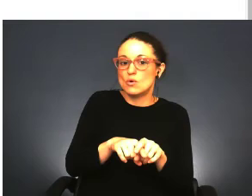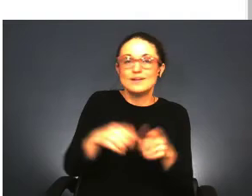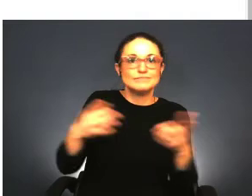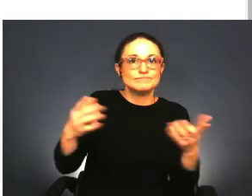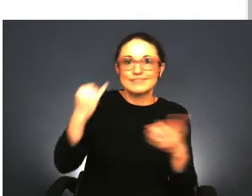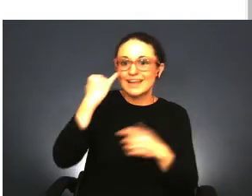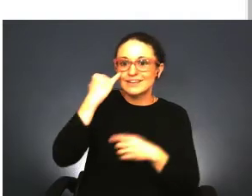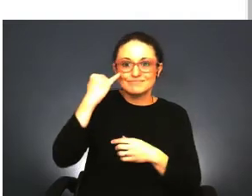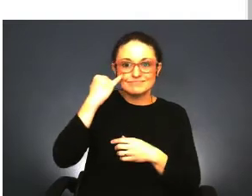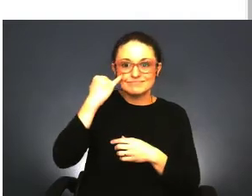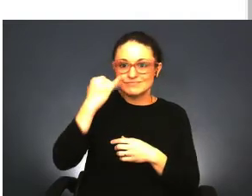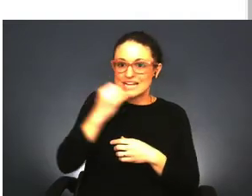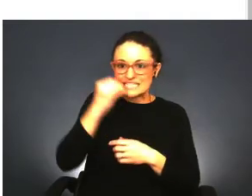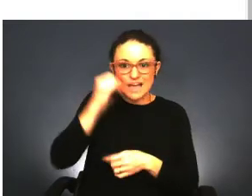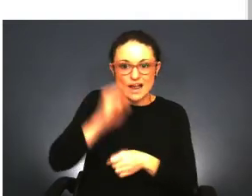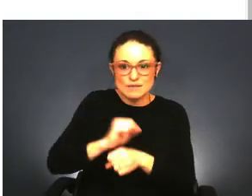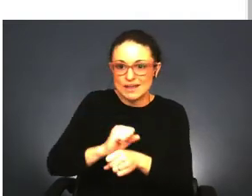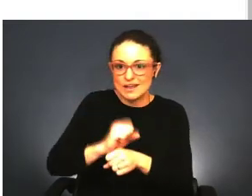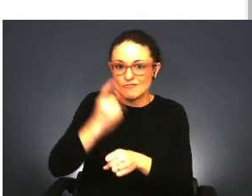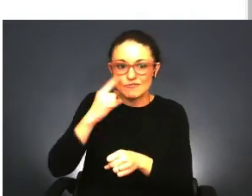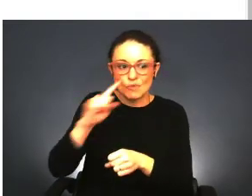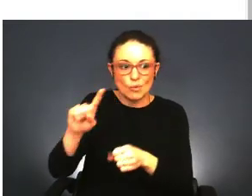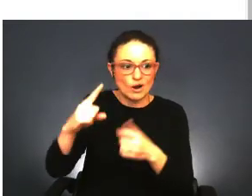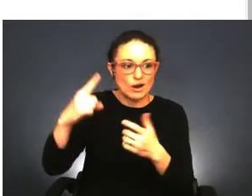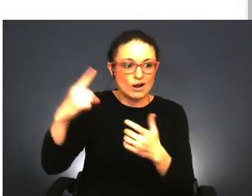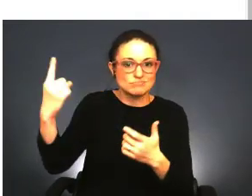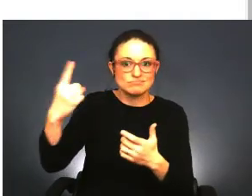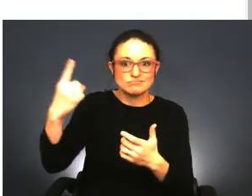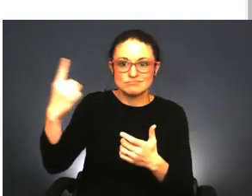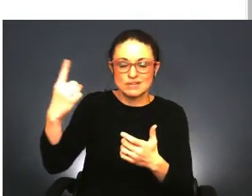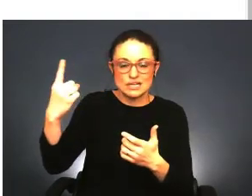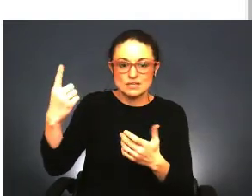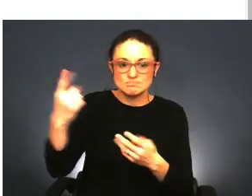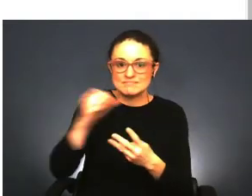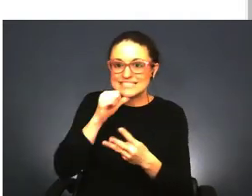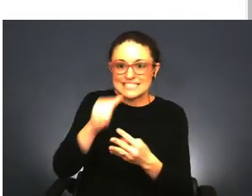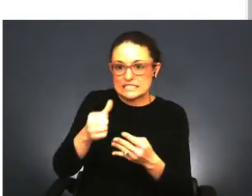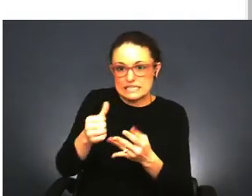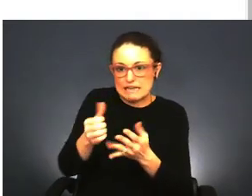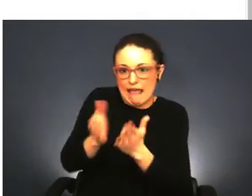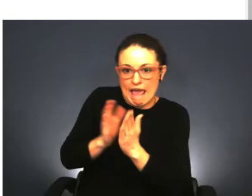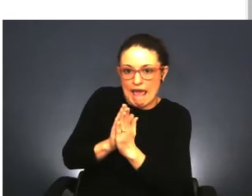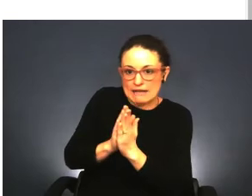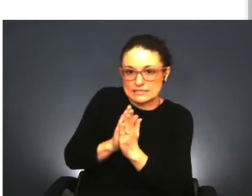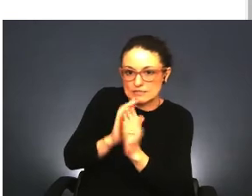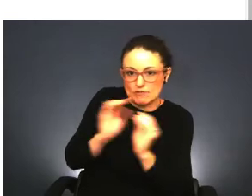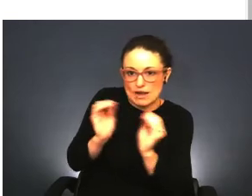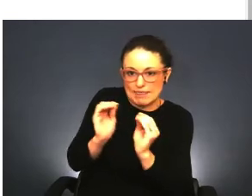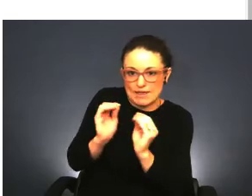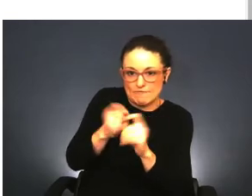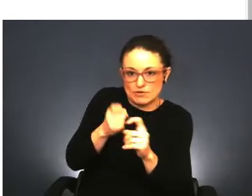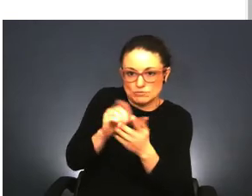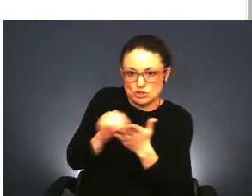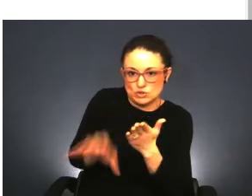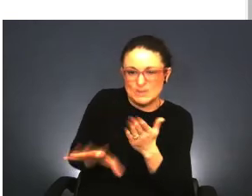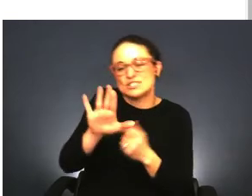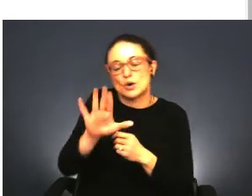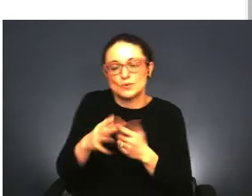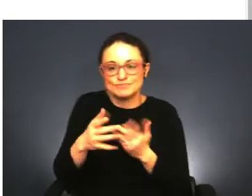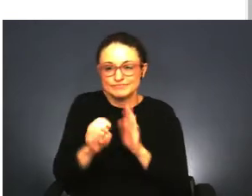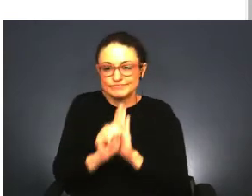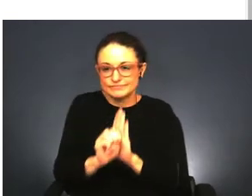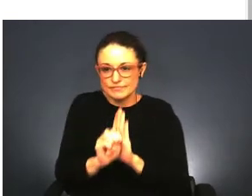something that doesn't ask students to do anything. And the best example of that